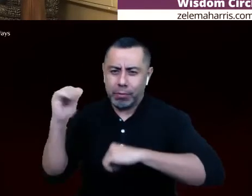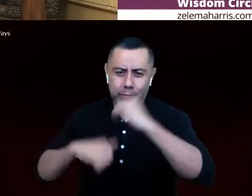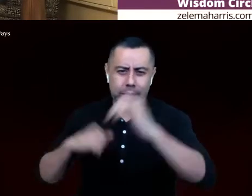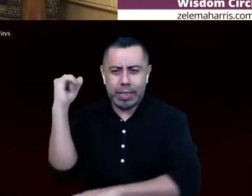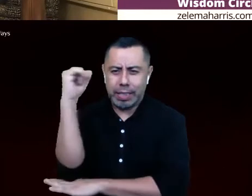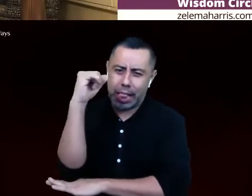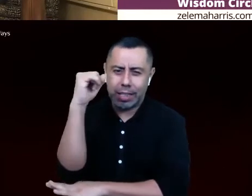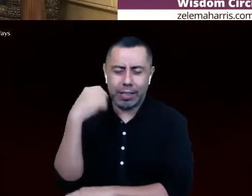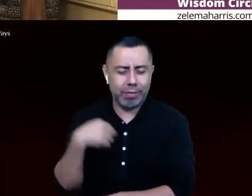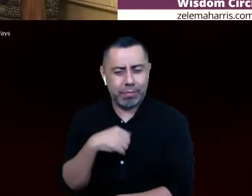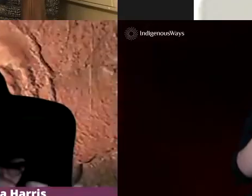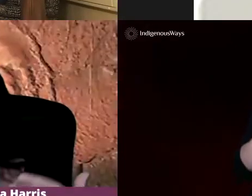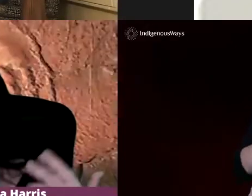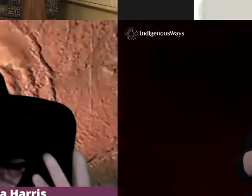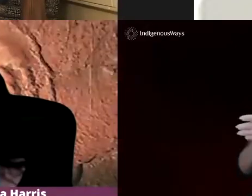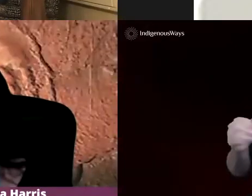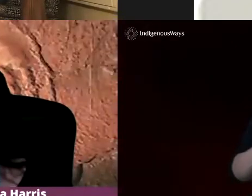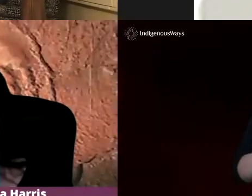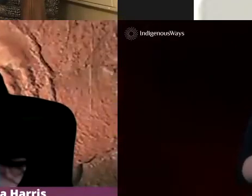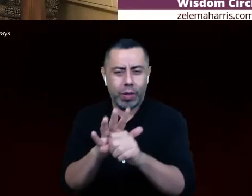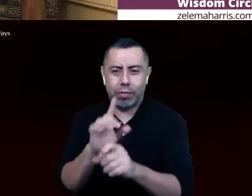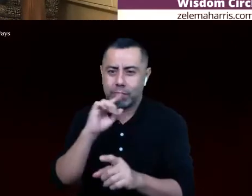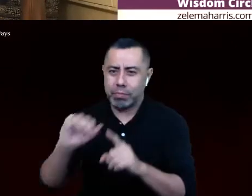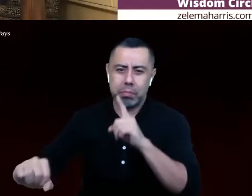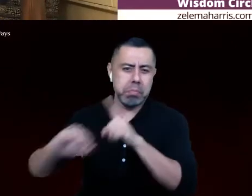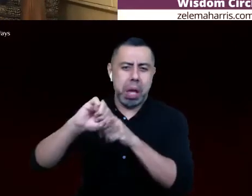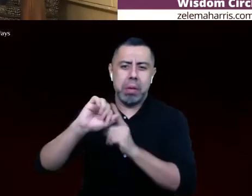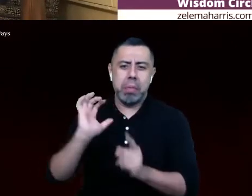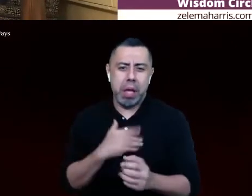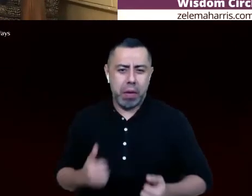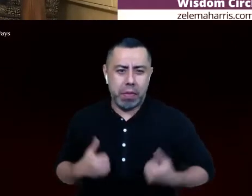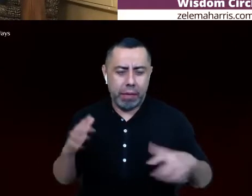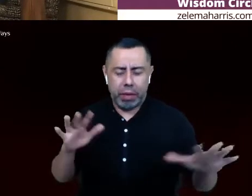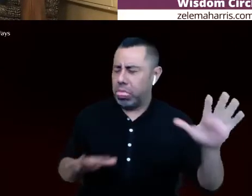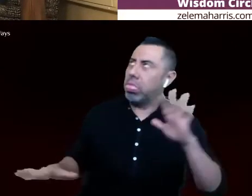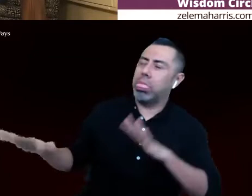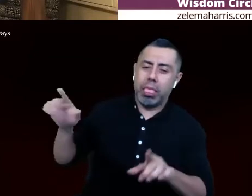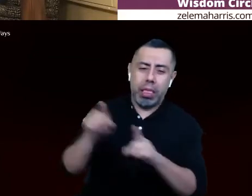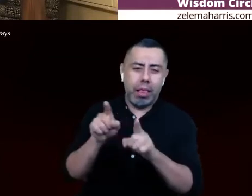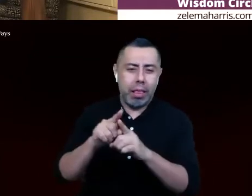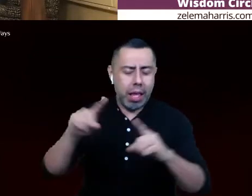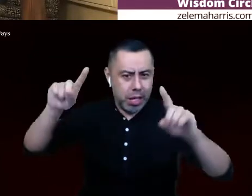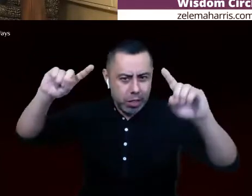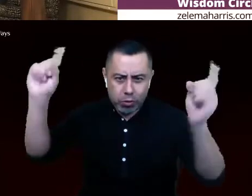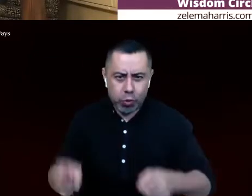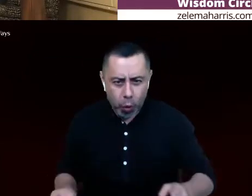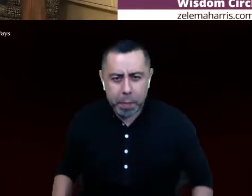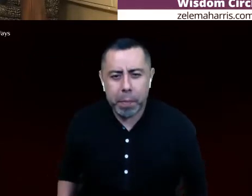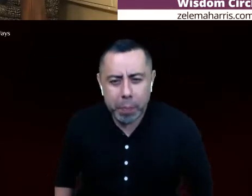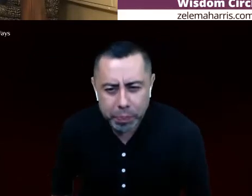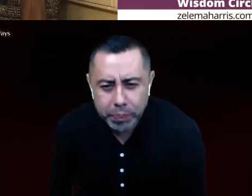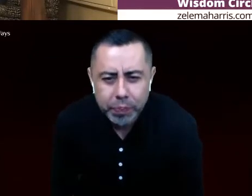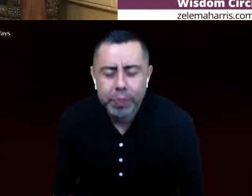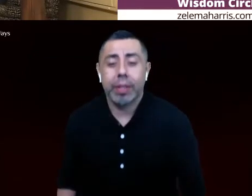just shook our lives like an overnight storm. So this year, our theme is, what is thriving